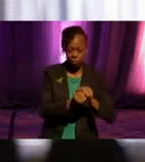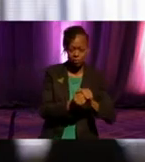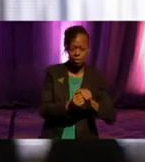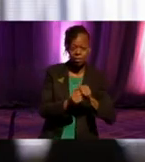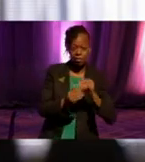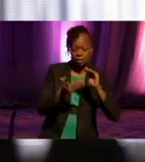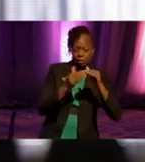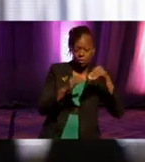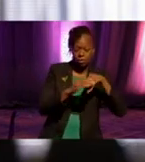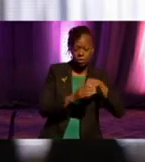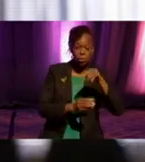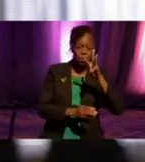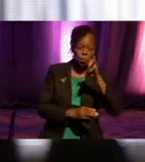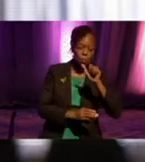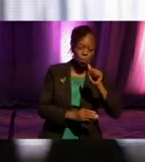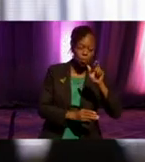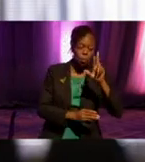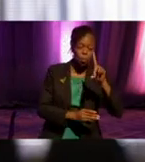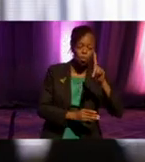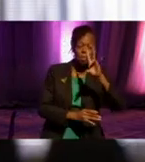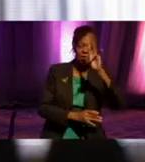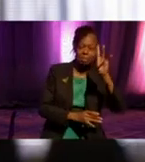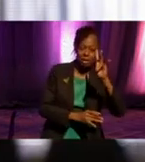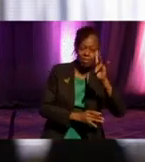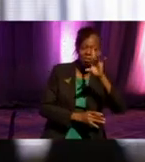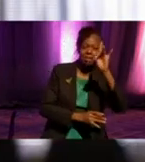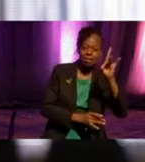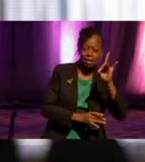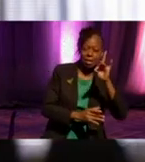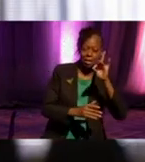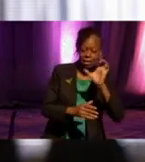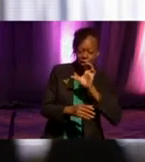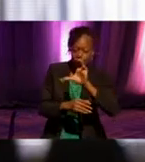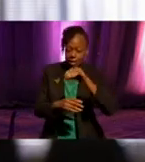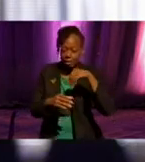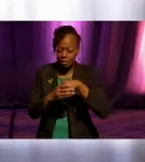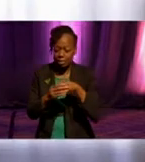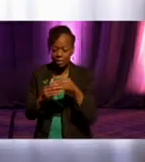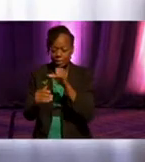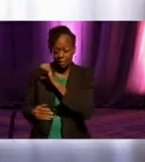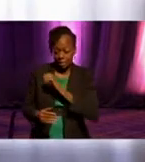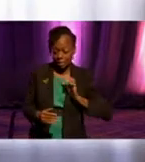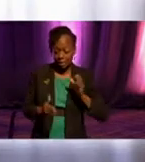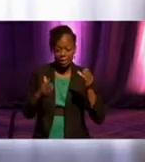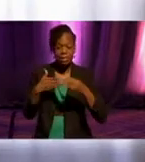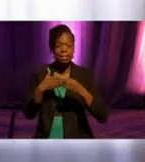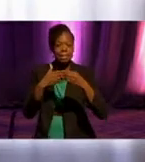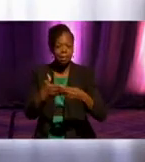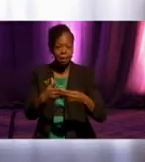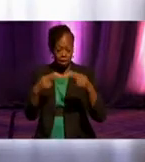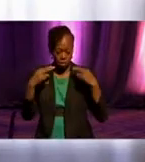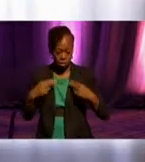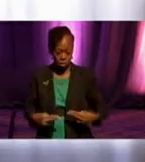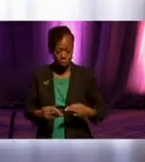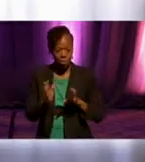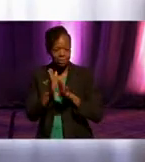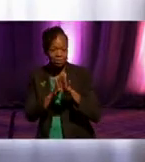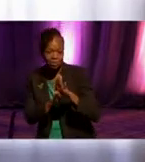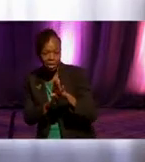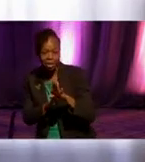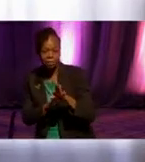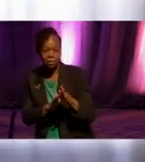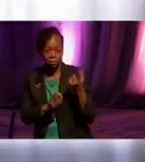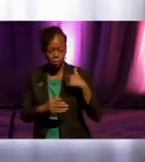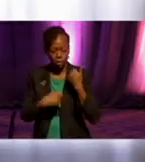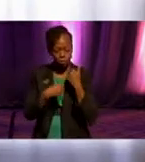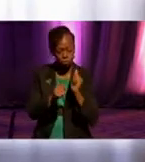invest in citizen-led, human-centered maternal health care innovation. We are doing the work that we need to do to ensure that